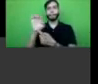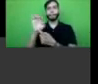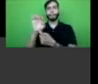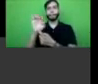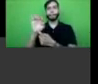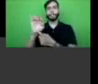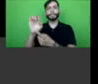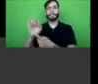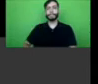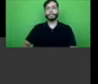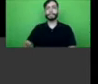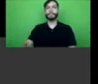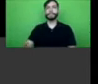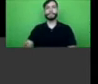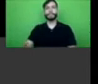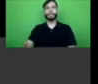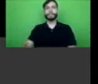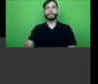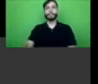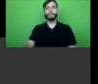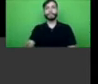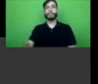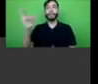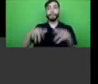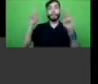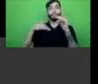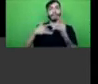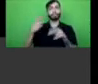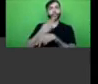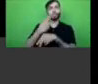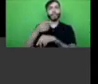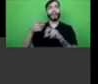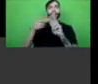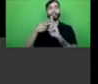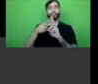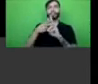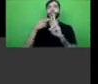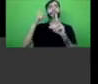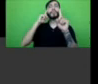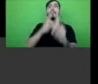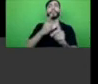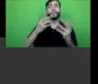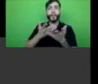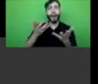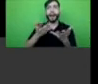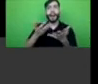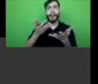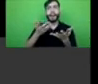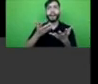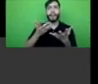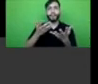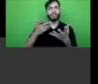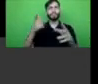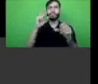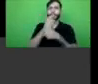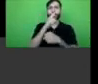People use this hashtag to make sure we say the names of Black,